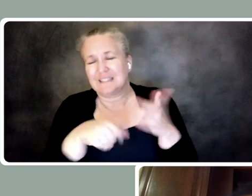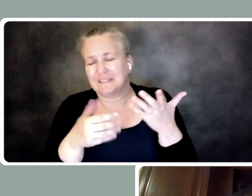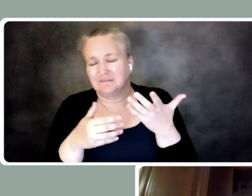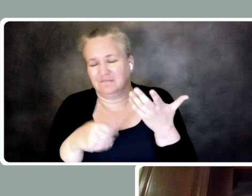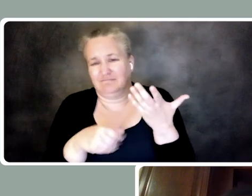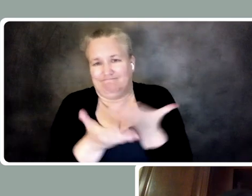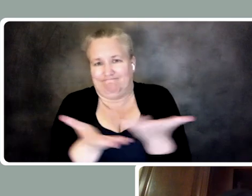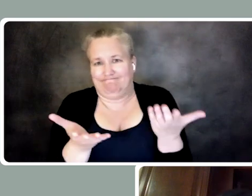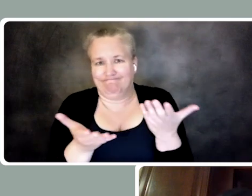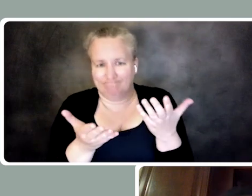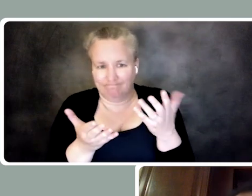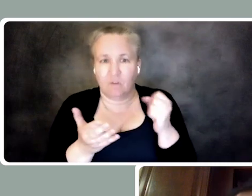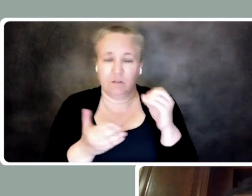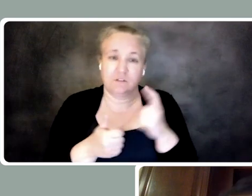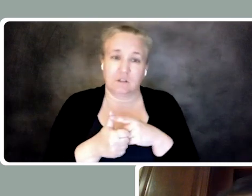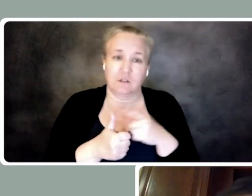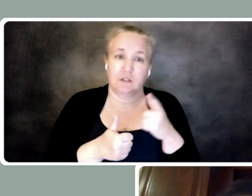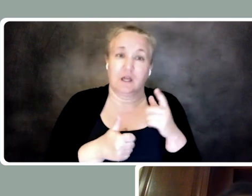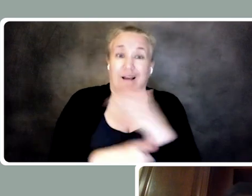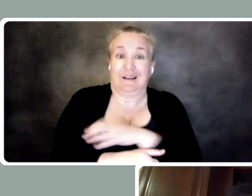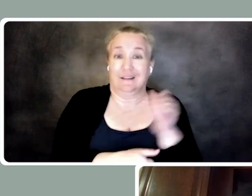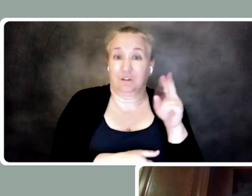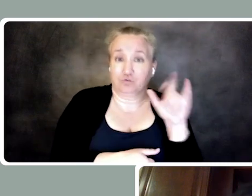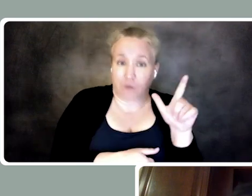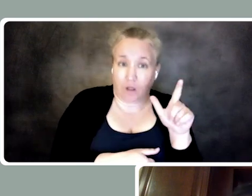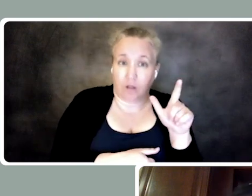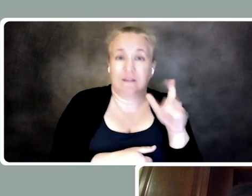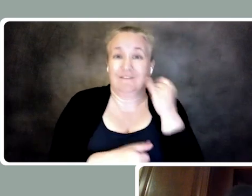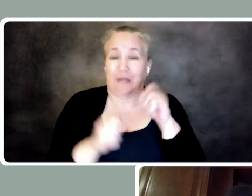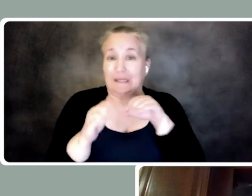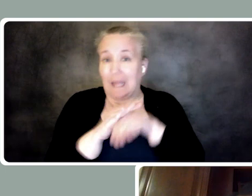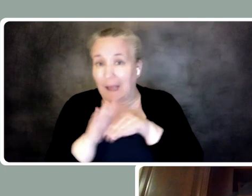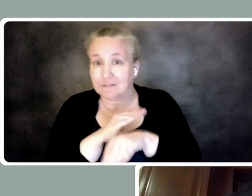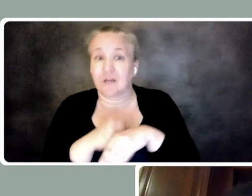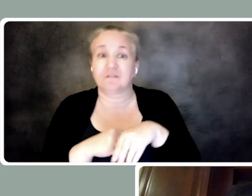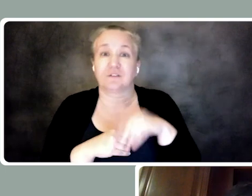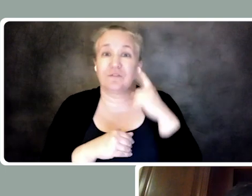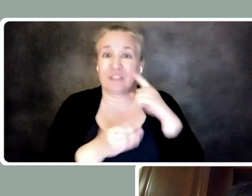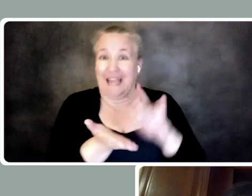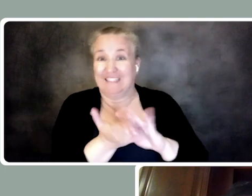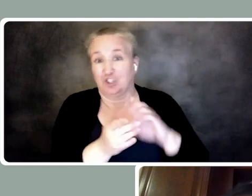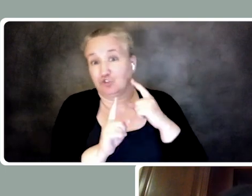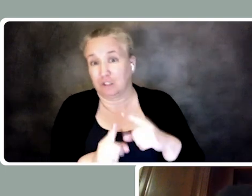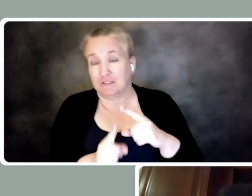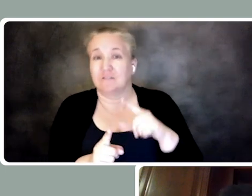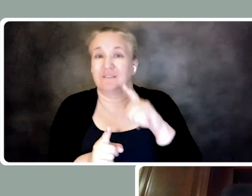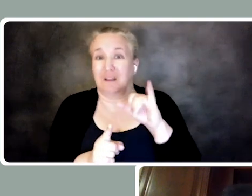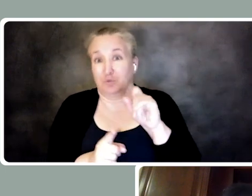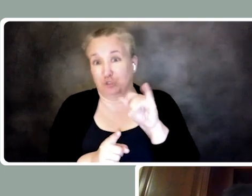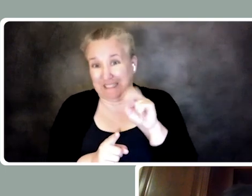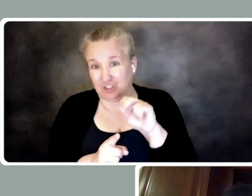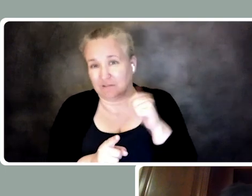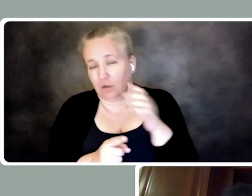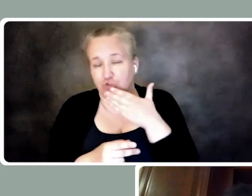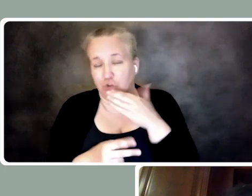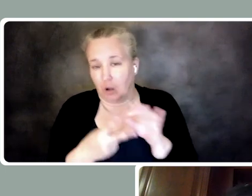So Faslodex would be one. A clinical trial, if they can get access to it, of an agent that is targeting the ESR1 mutation, would be another good option.